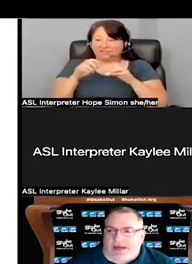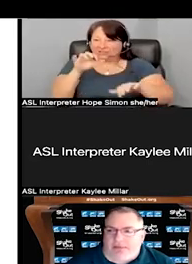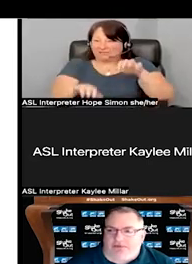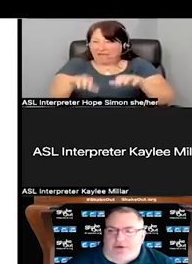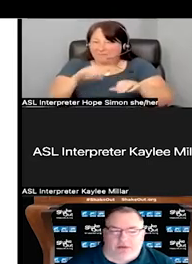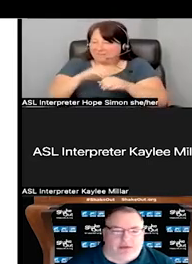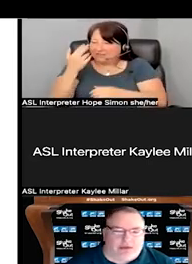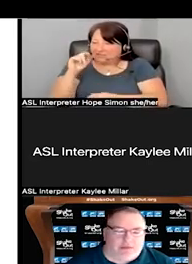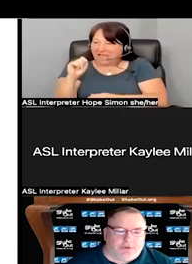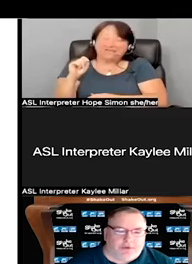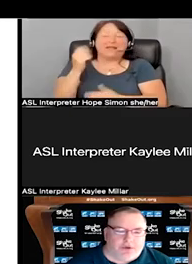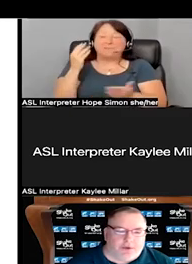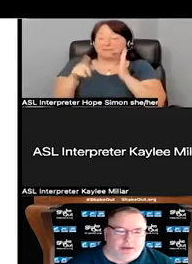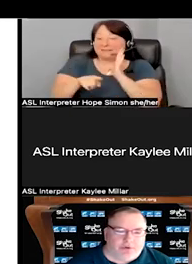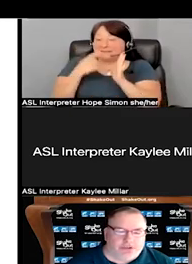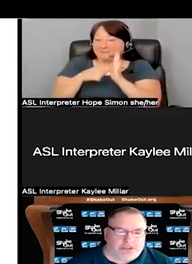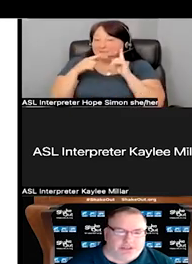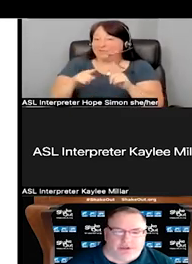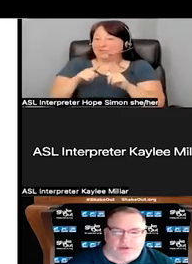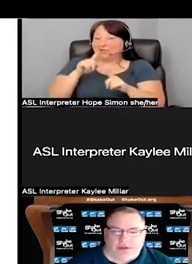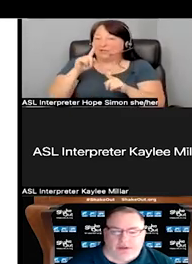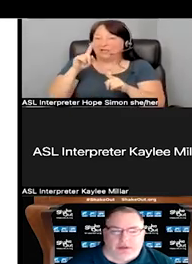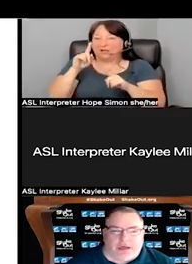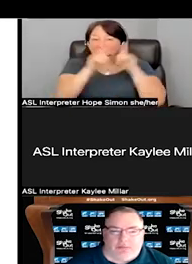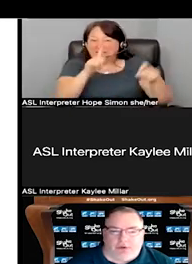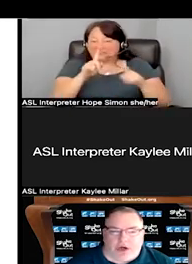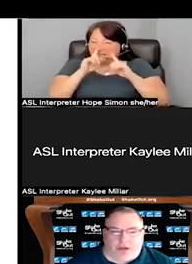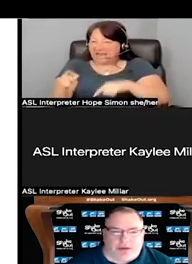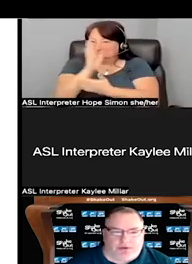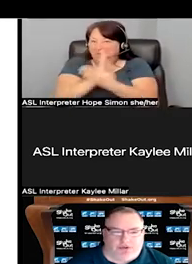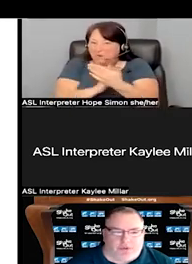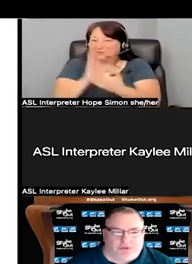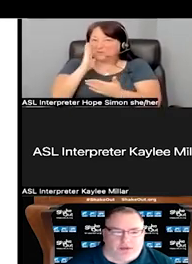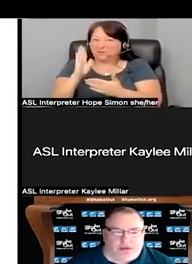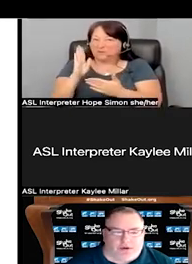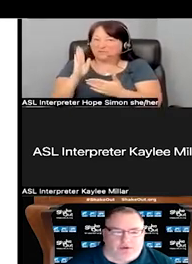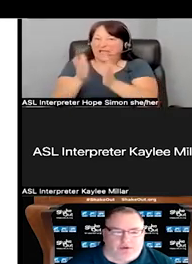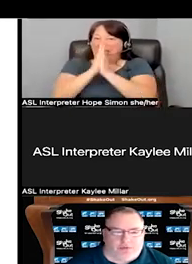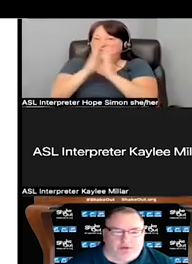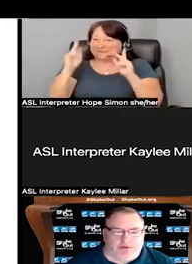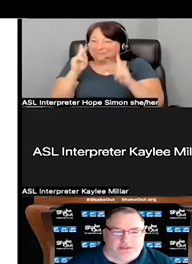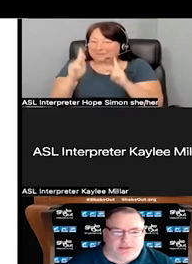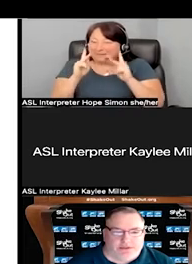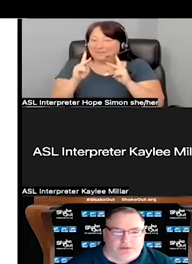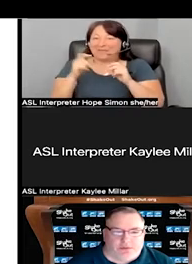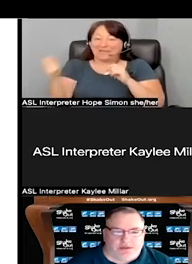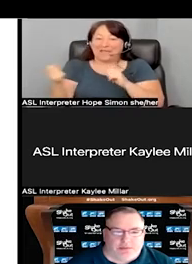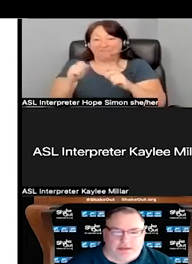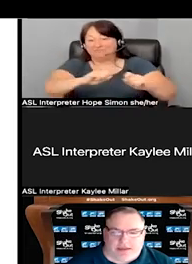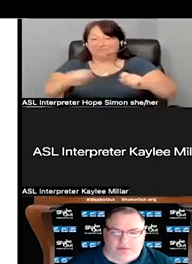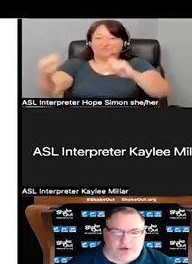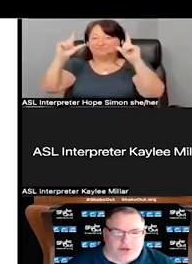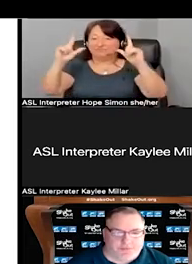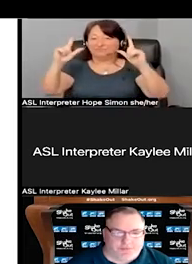may be times during the Q&A portions where we'll call on people to either speak those questions or we'll read